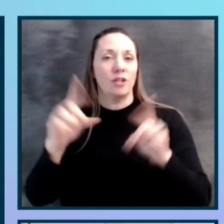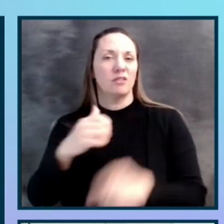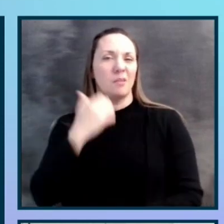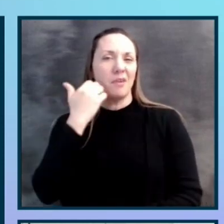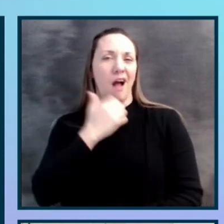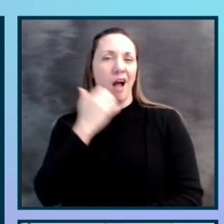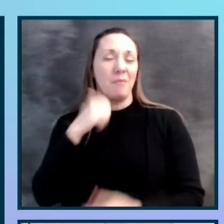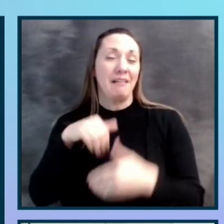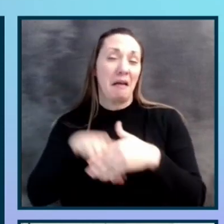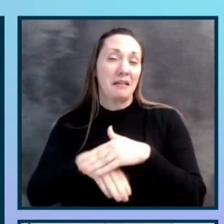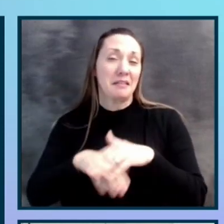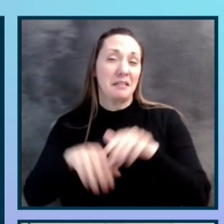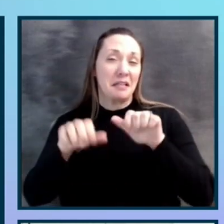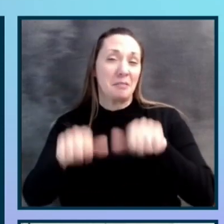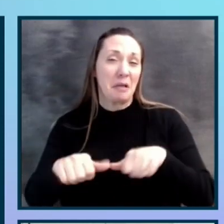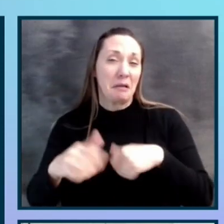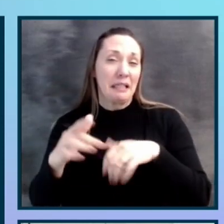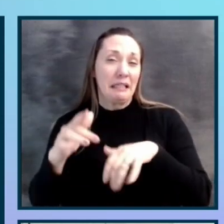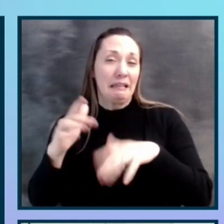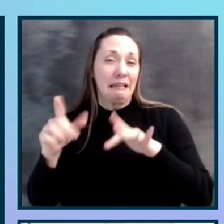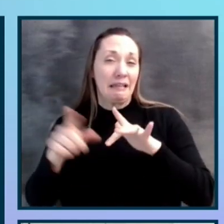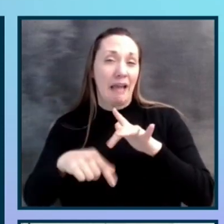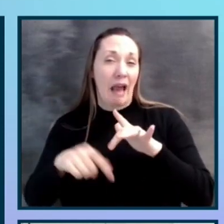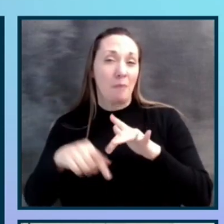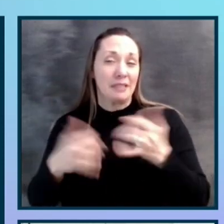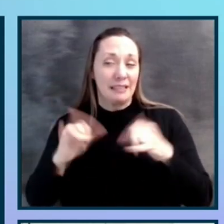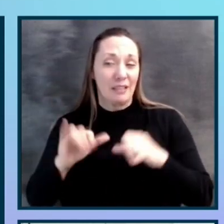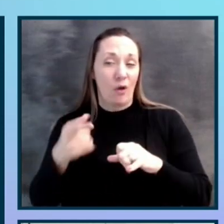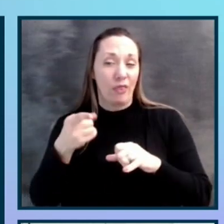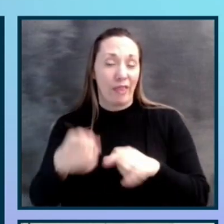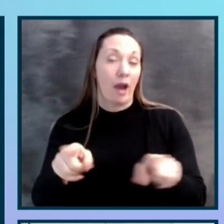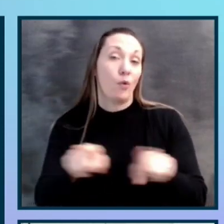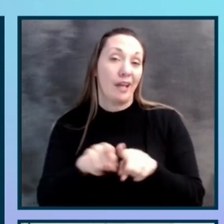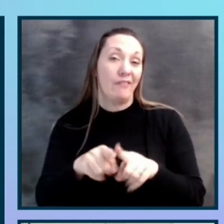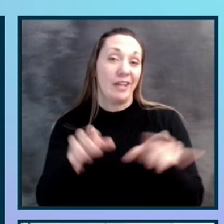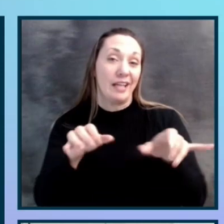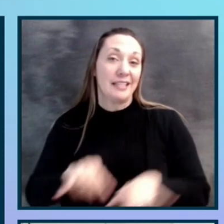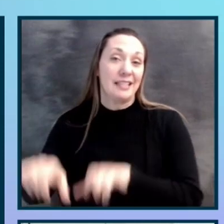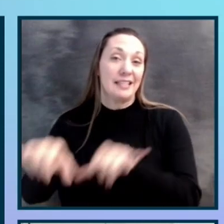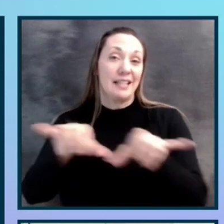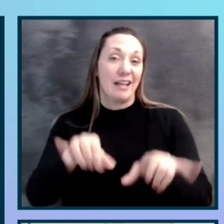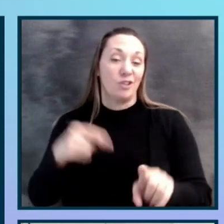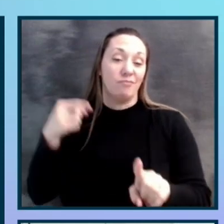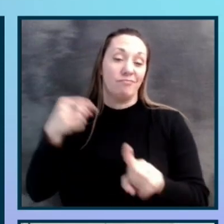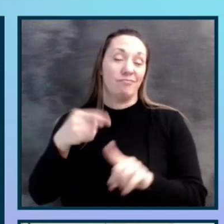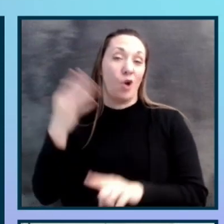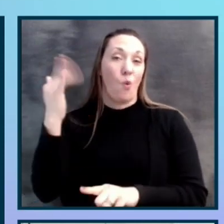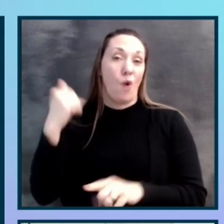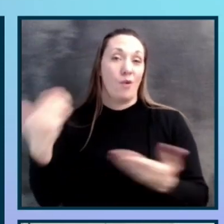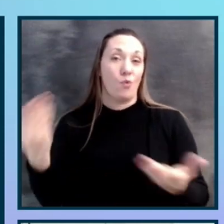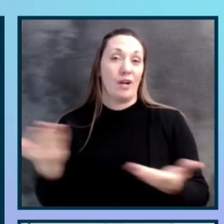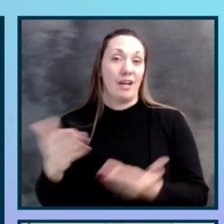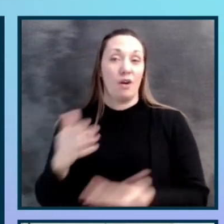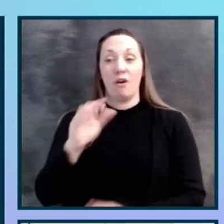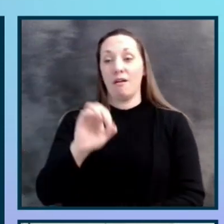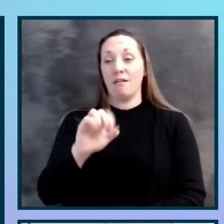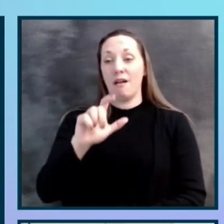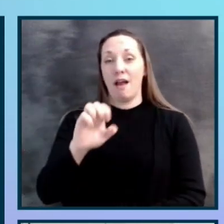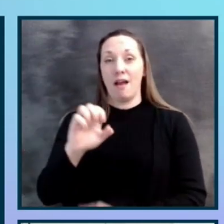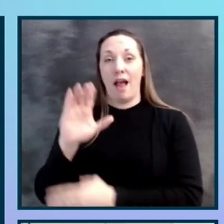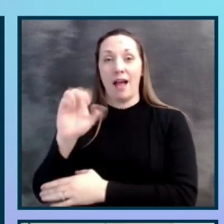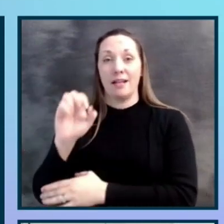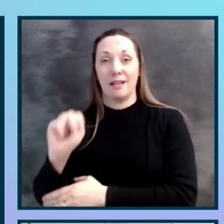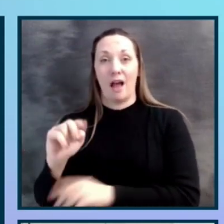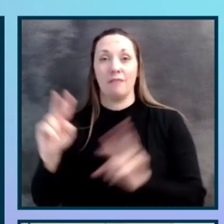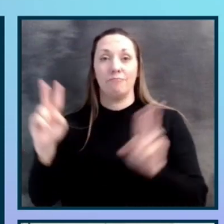still exist out there, like even in standards, which brings us to this and to AxCon, My Trigger, My